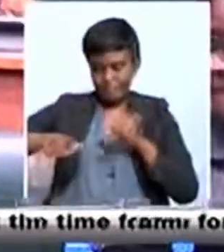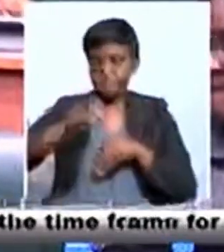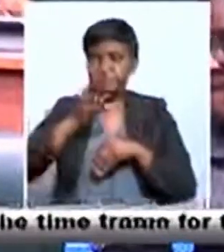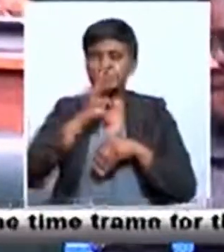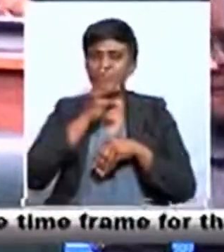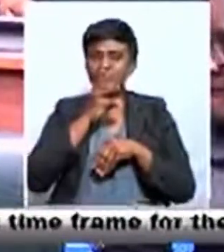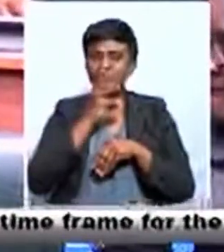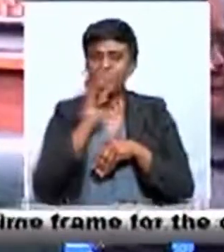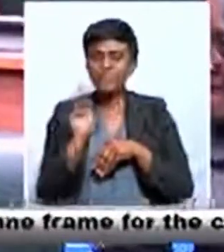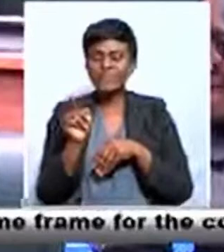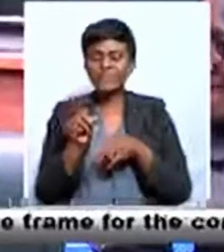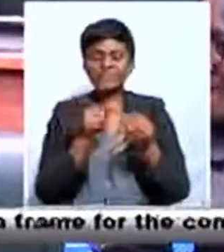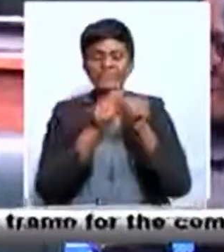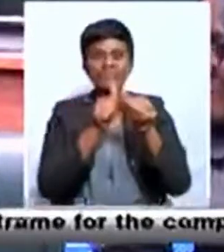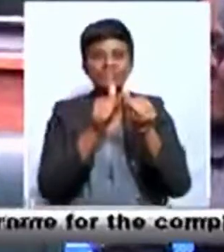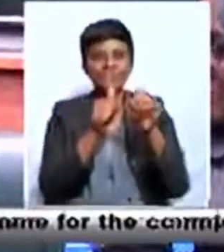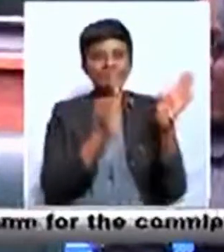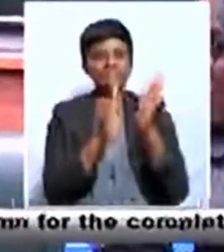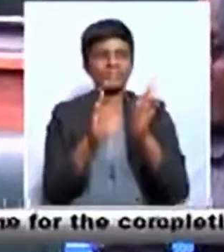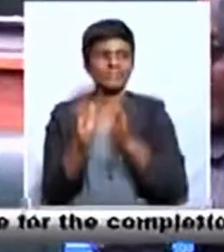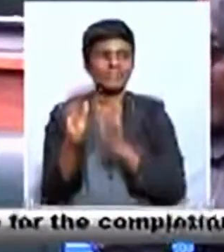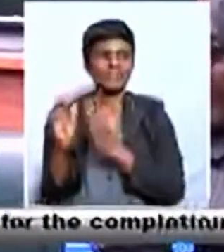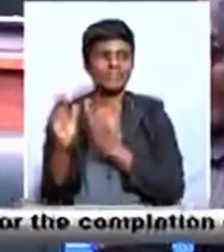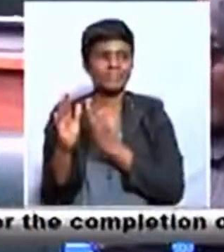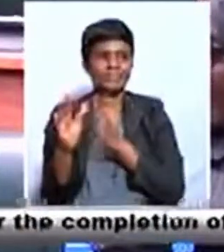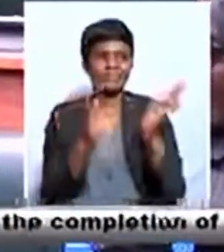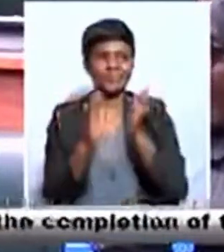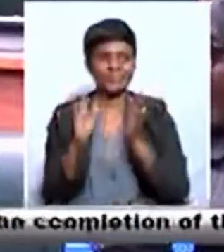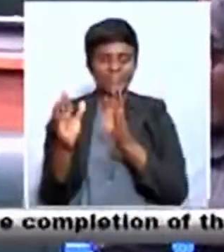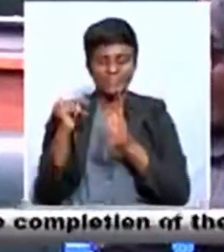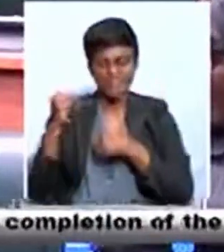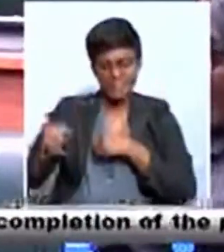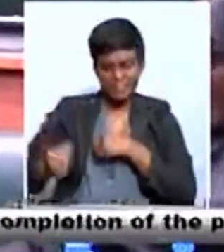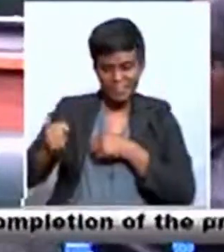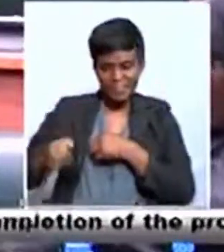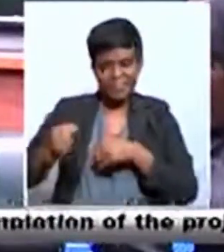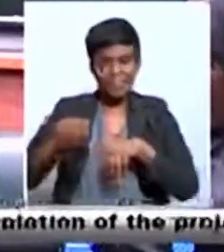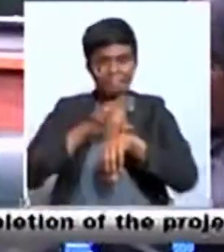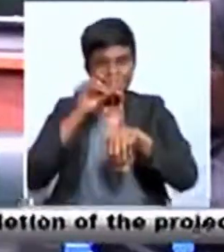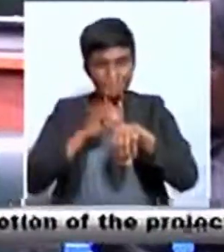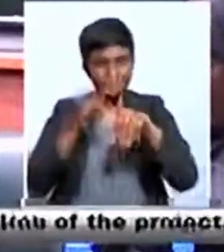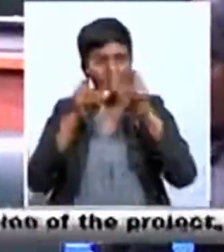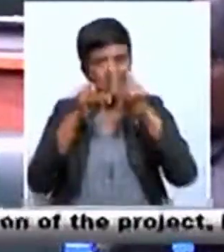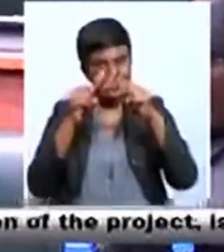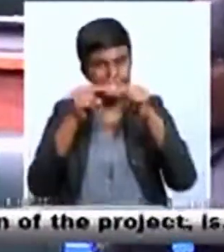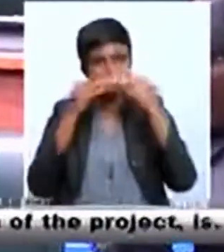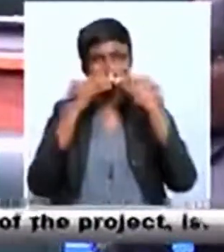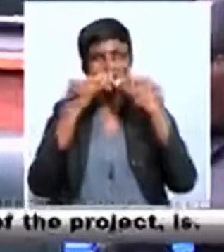to the setup of a chiefdom or a village. Thank you, Madam Speaker.